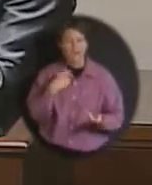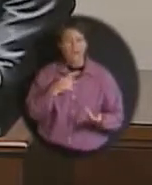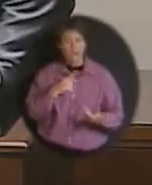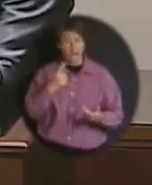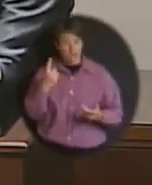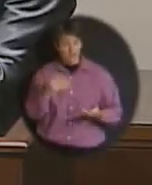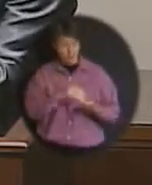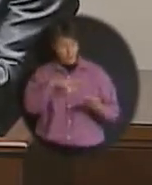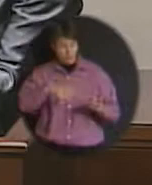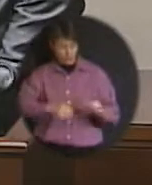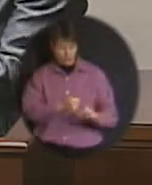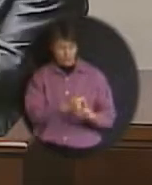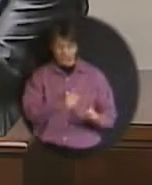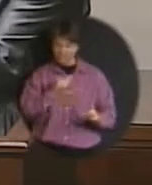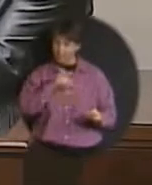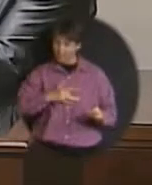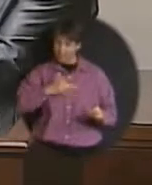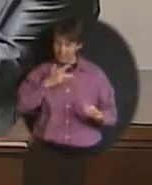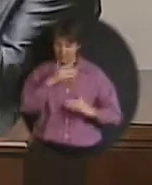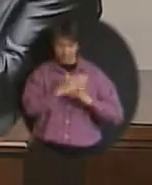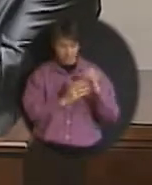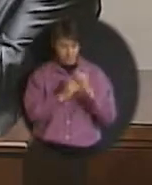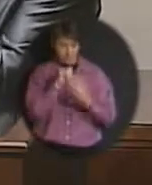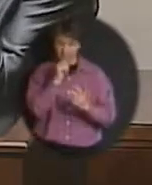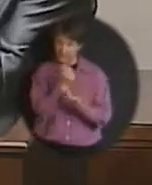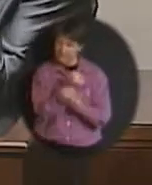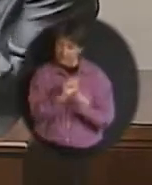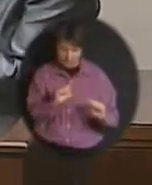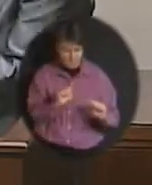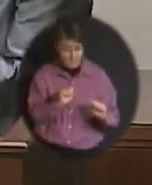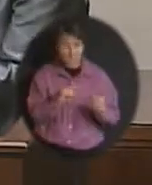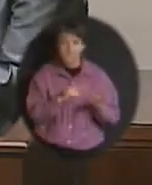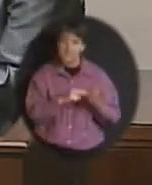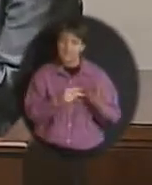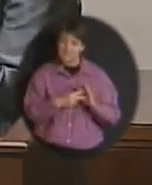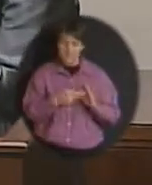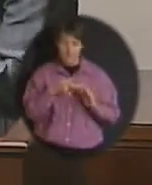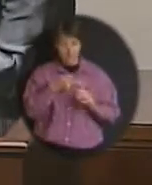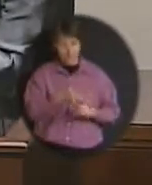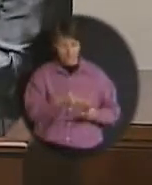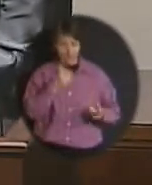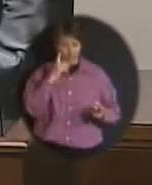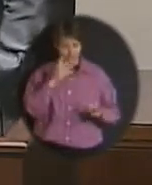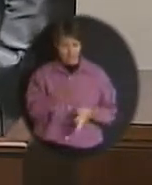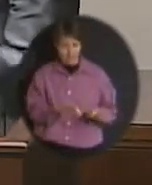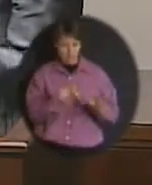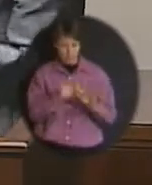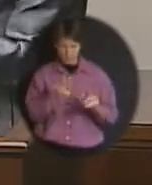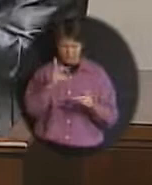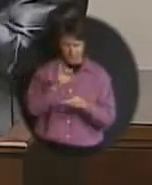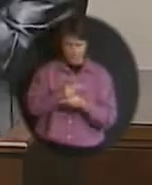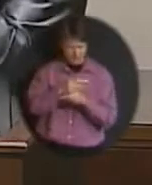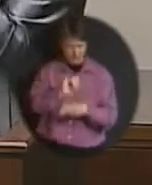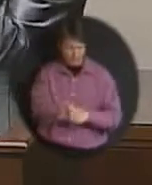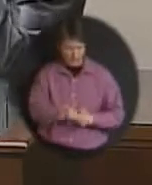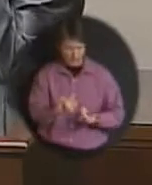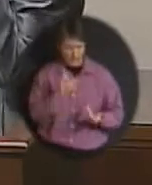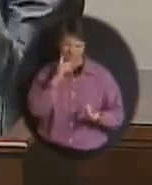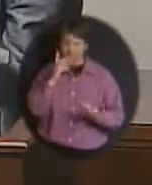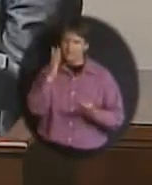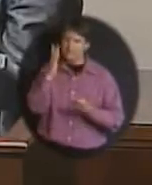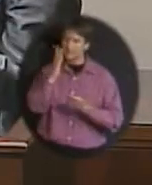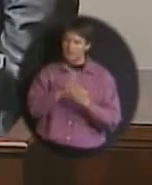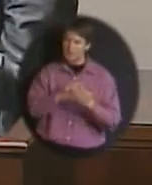address that, and we'll address that with the best intervention based on the facts. And I think some of it isn't bullying in this